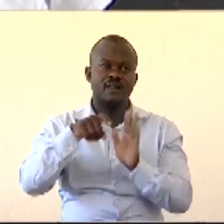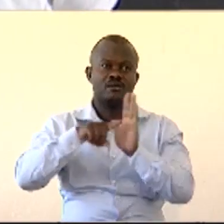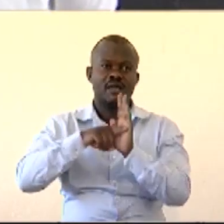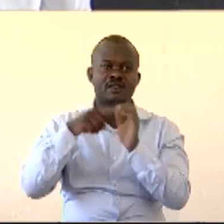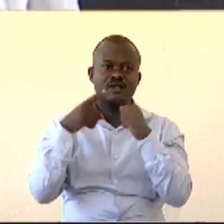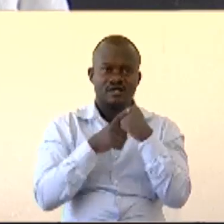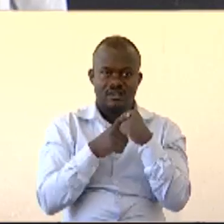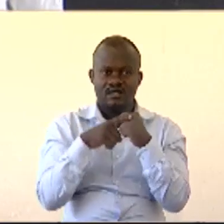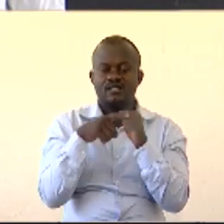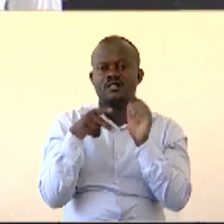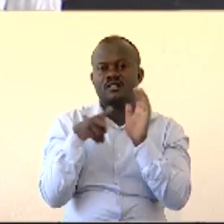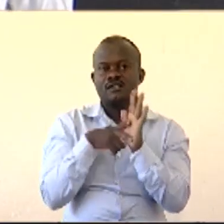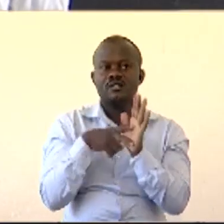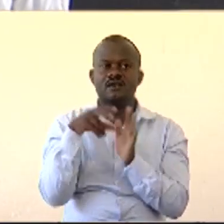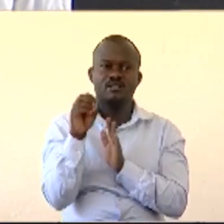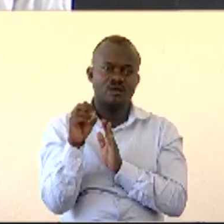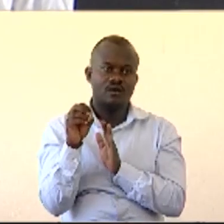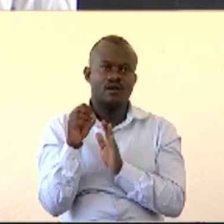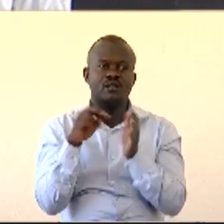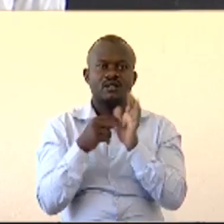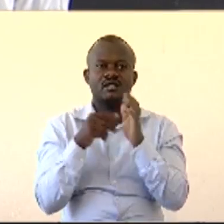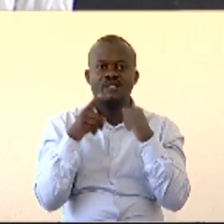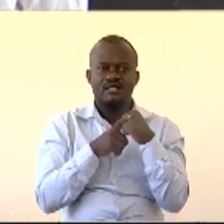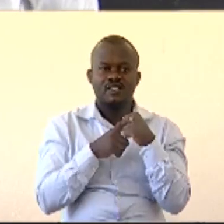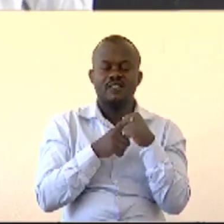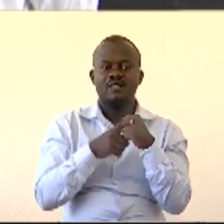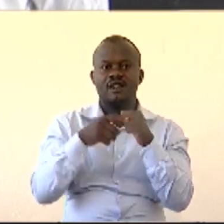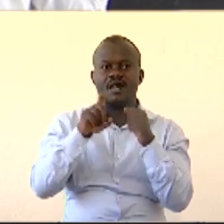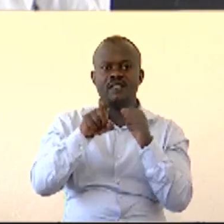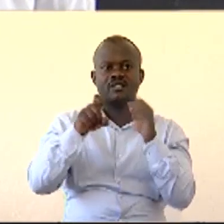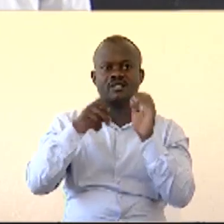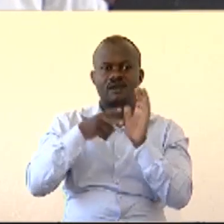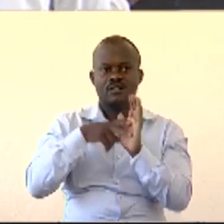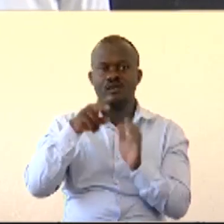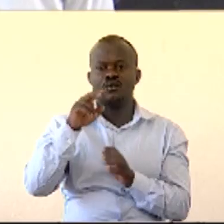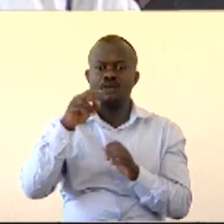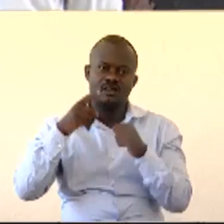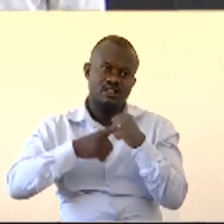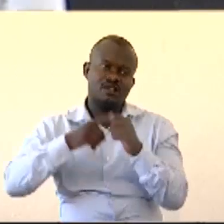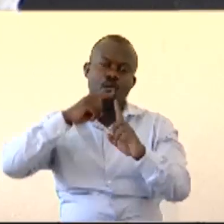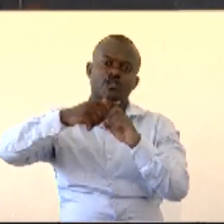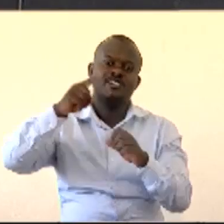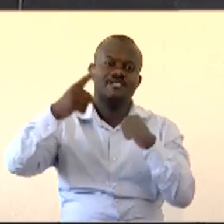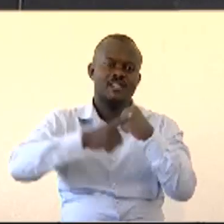6, which is 0, equal to 0. So this is +6.